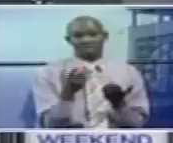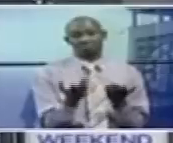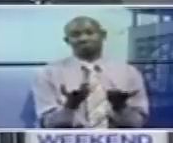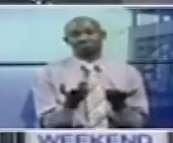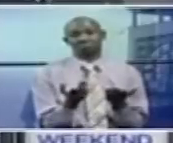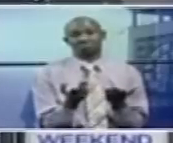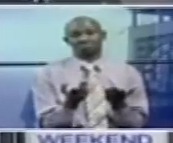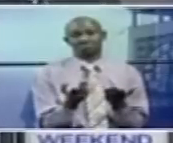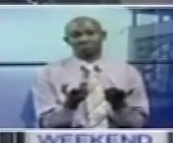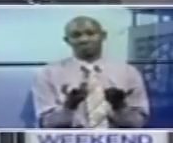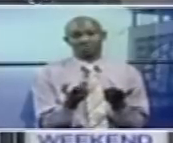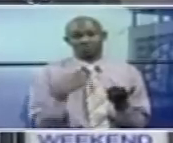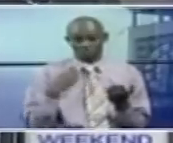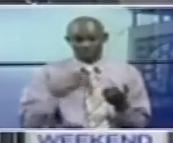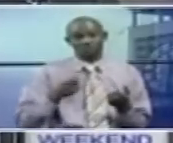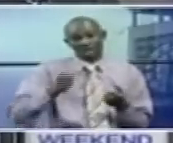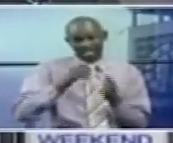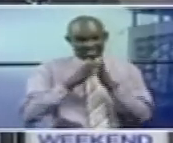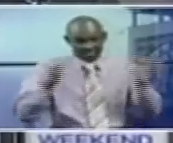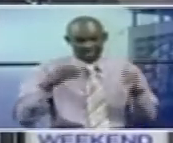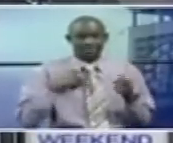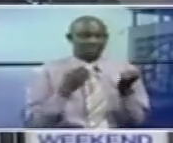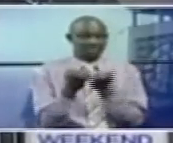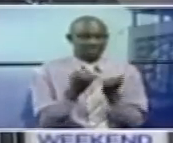Yeah. To expand my business, I'd need